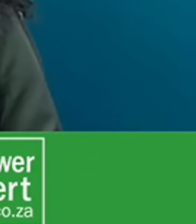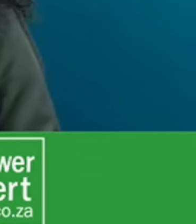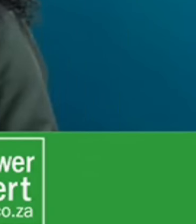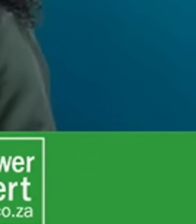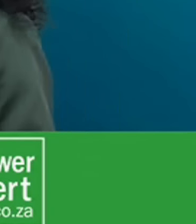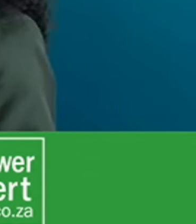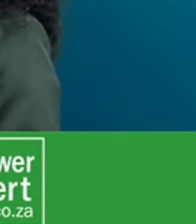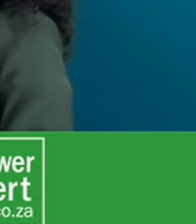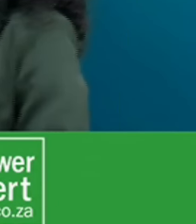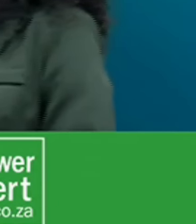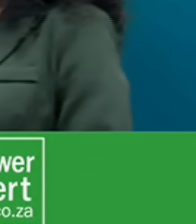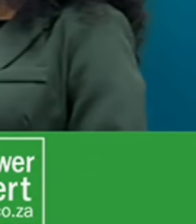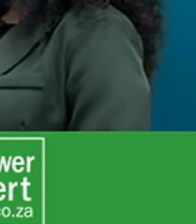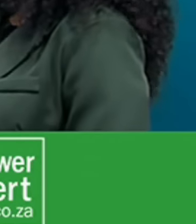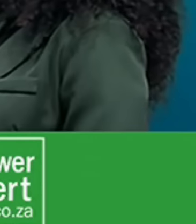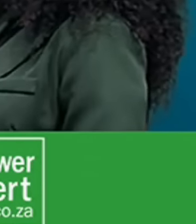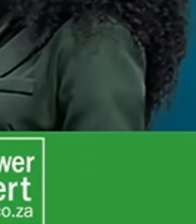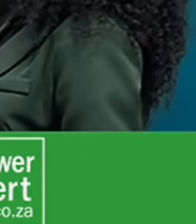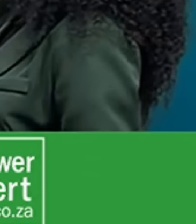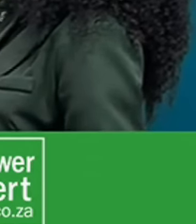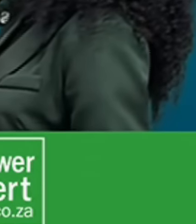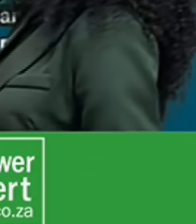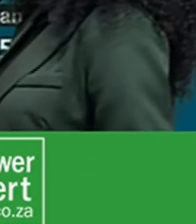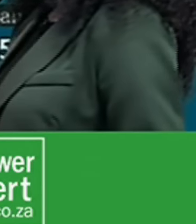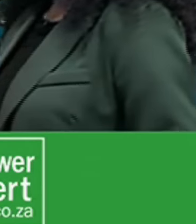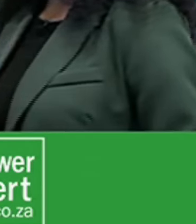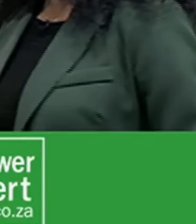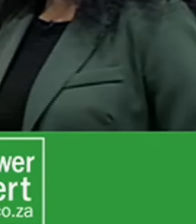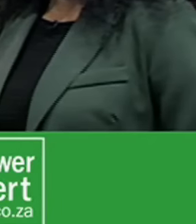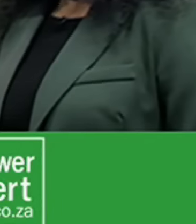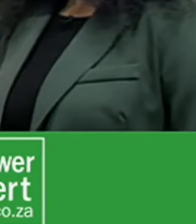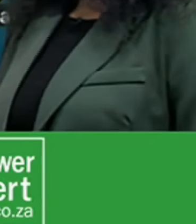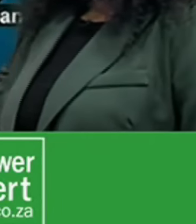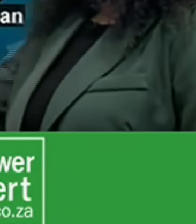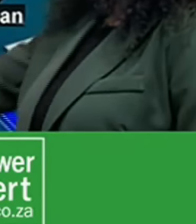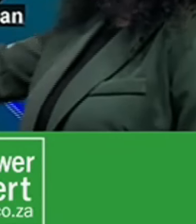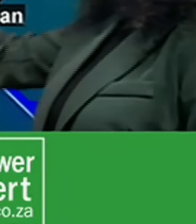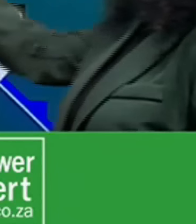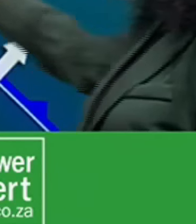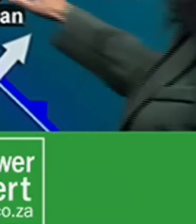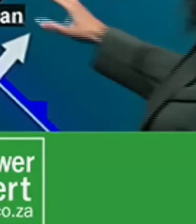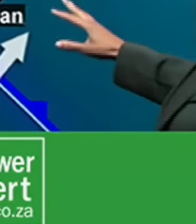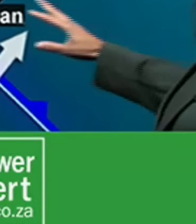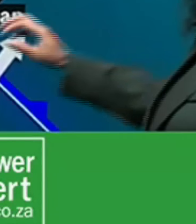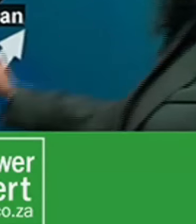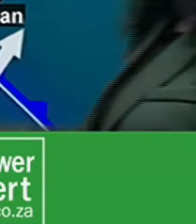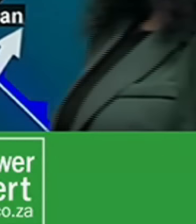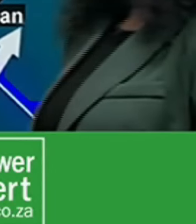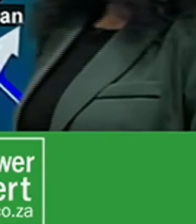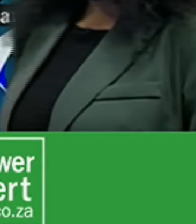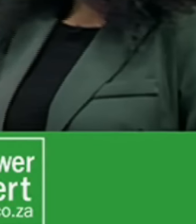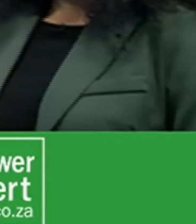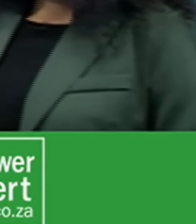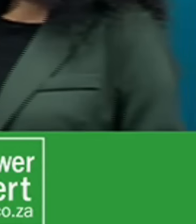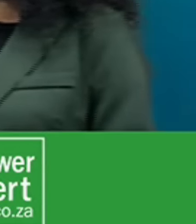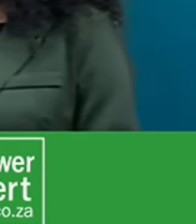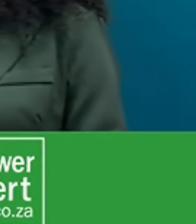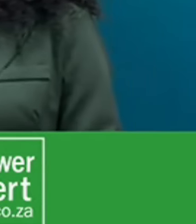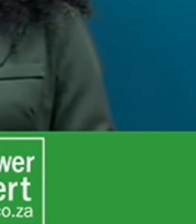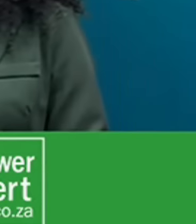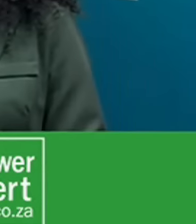pula diperesente di le 60 bogare jwa naga bo tla nna le gone go aparelwa ke maru mme ka moso le teng fa re lebelela ko botlhaba jwa naga go tla nna le gone go nna